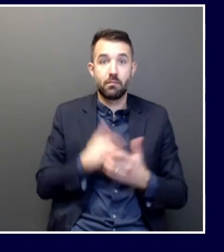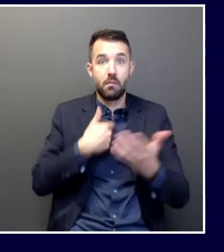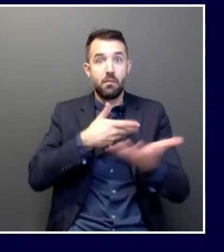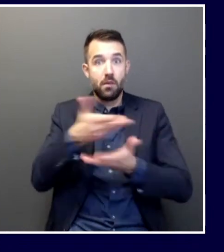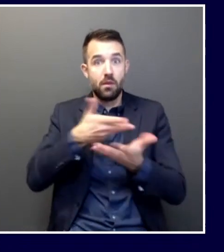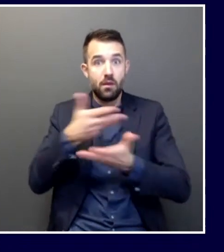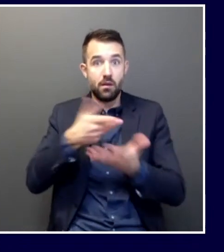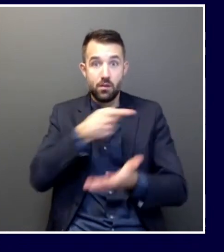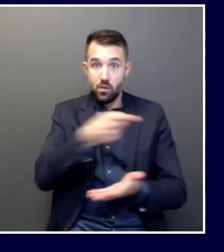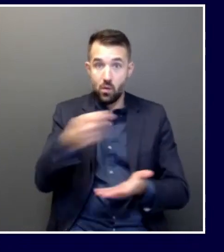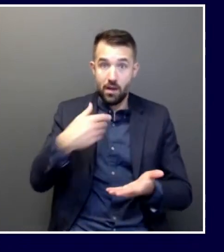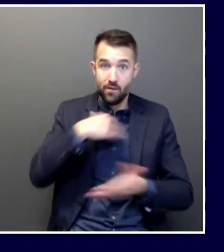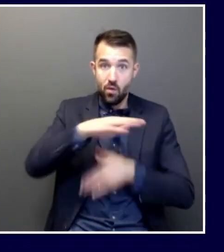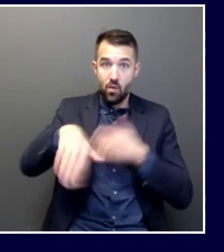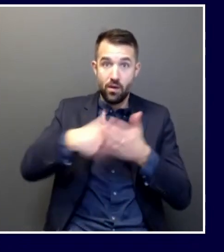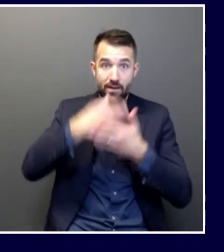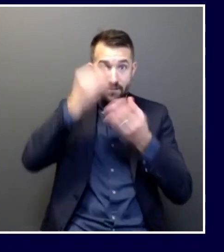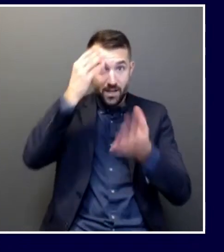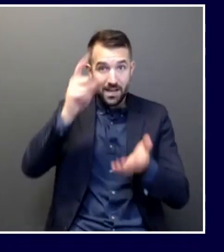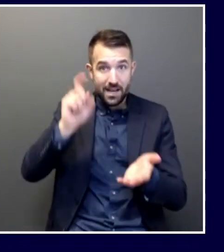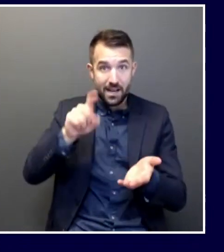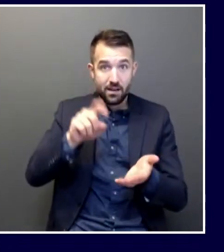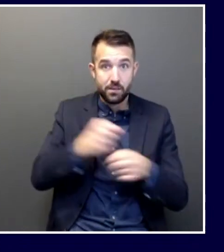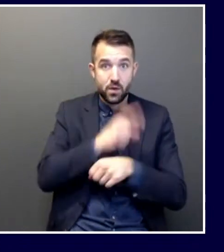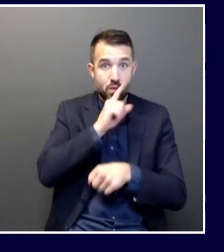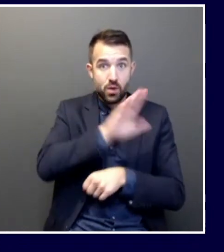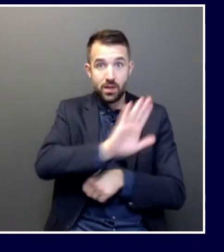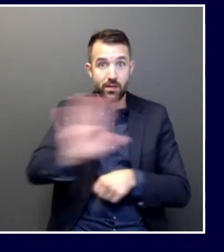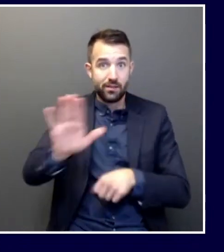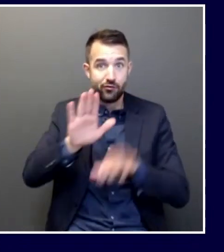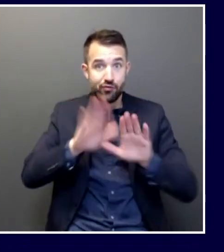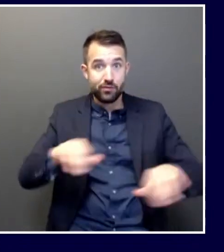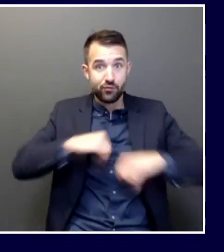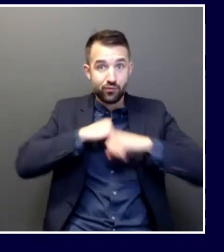need to make sure their kids get the shot, pretty much.